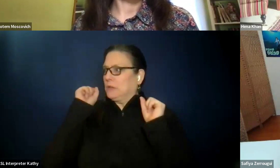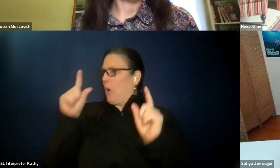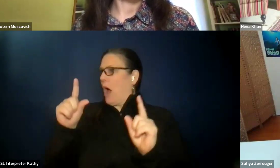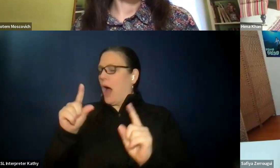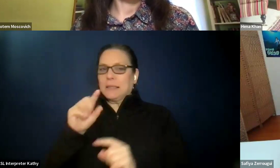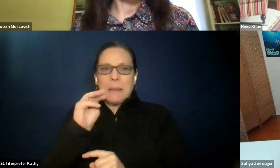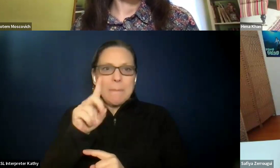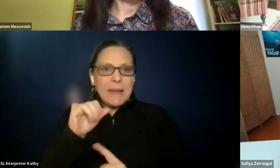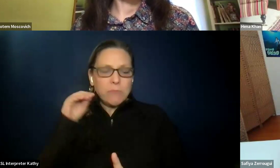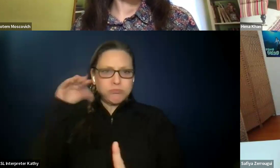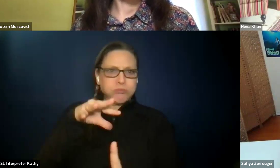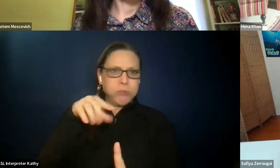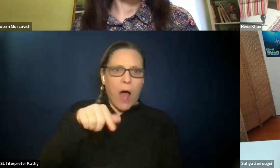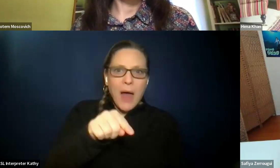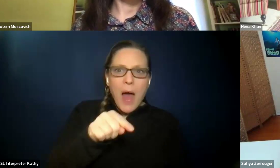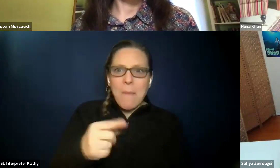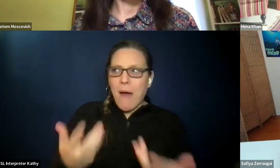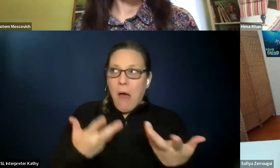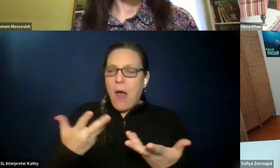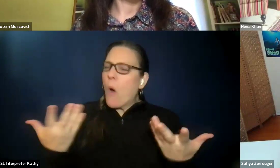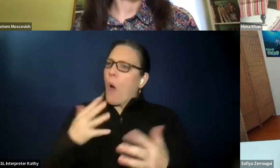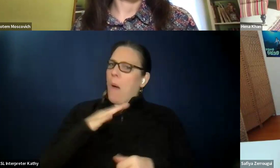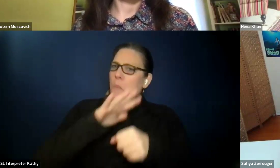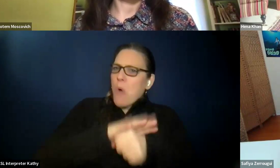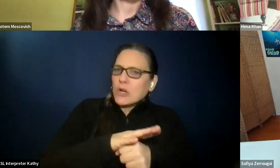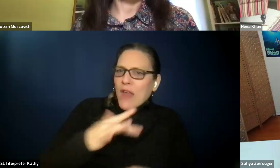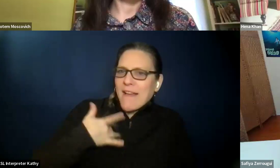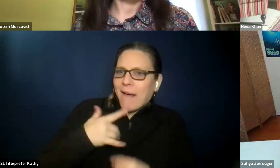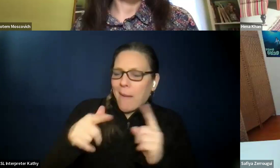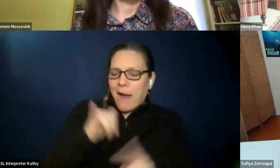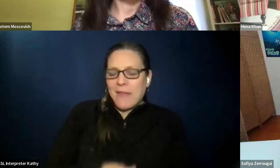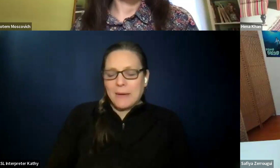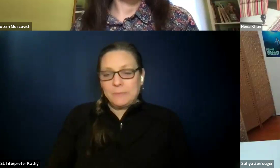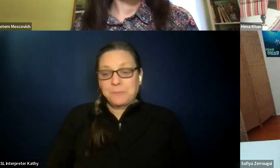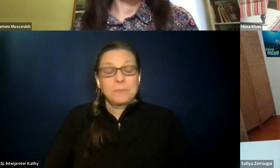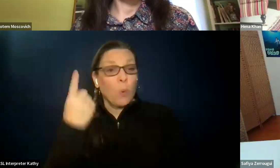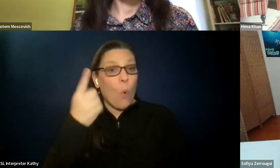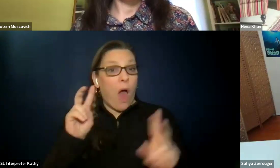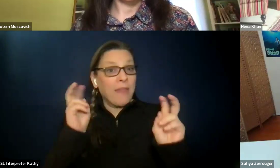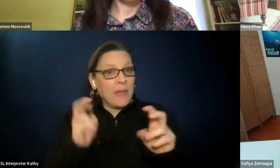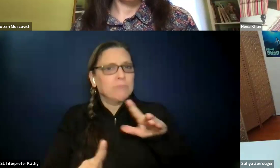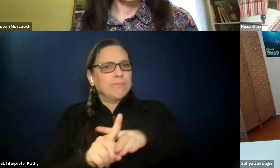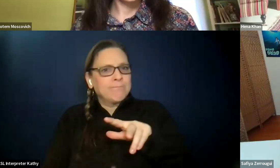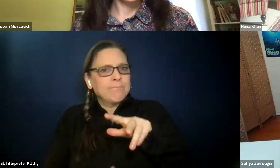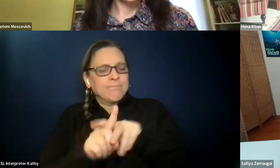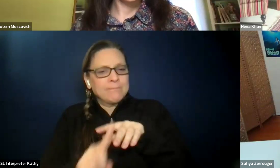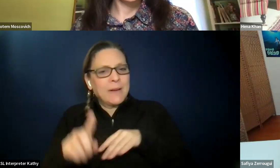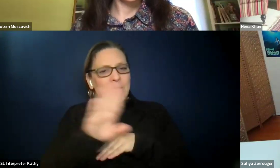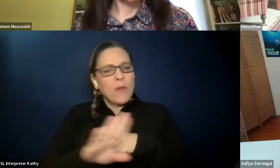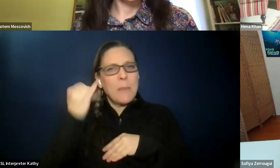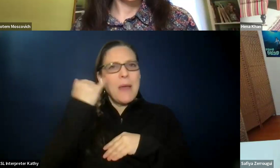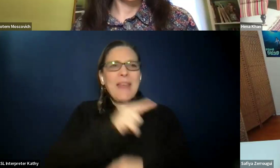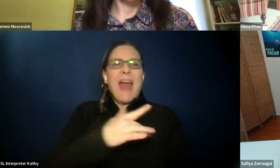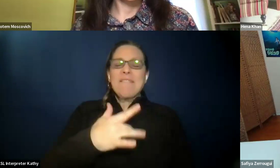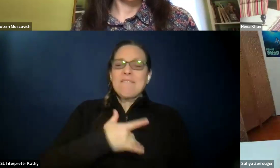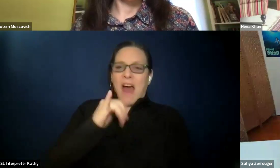weren't expecting, and some of the pressures around that. And one of the themes that gradually emerged was the idea that they did feel